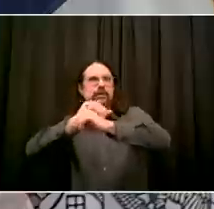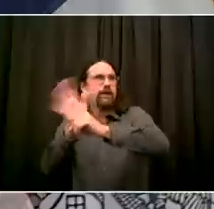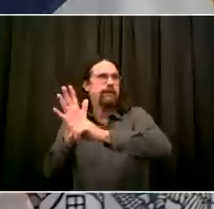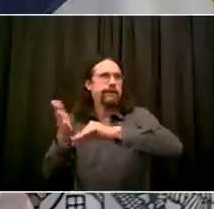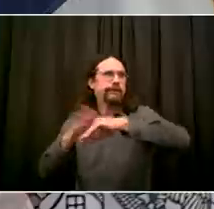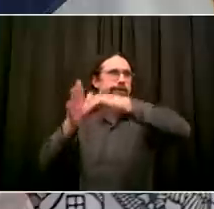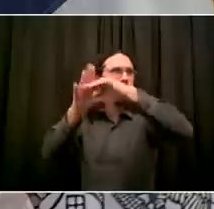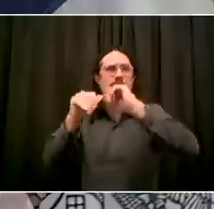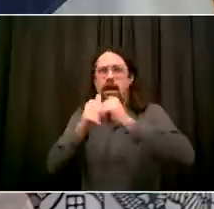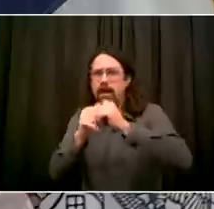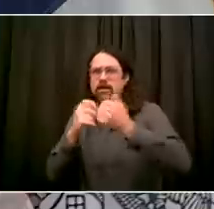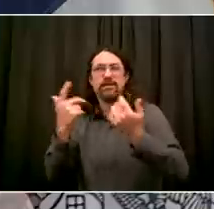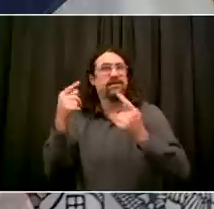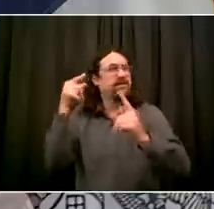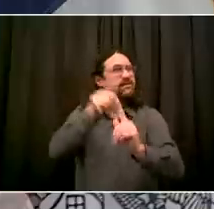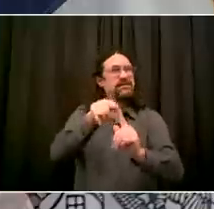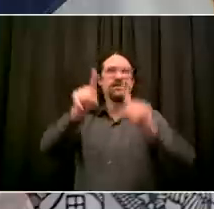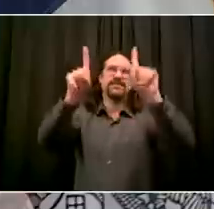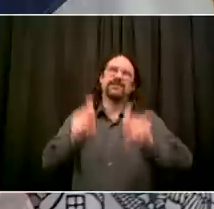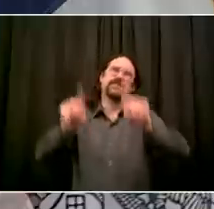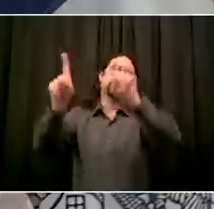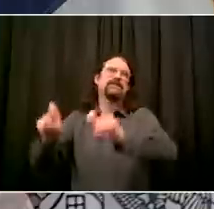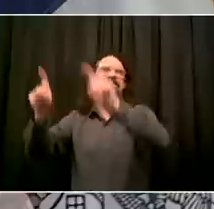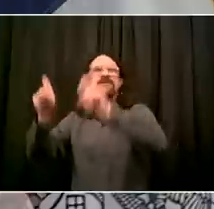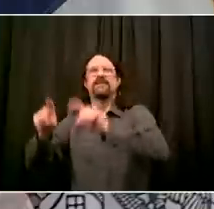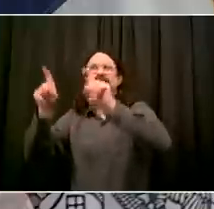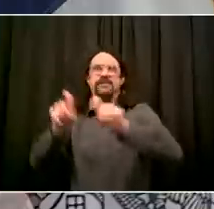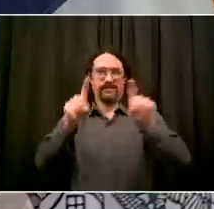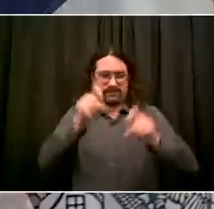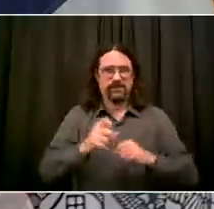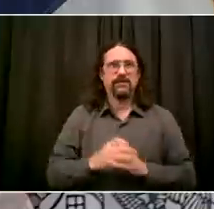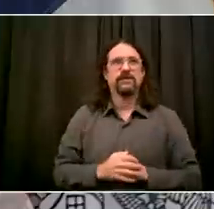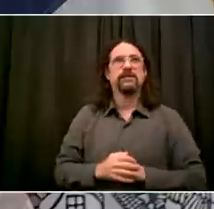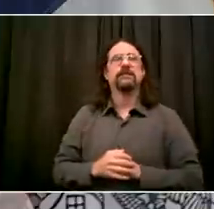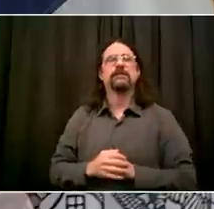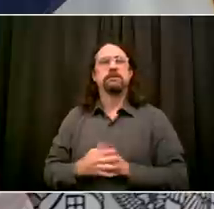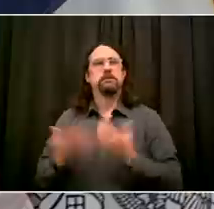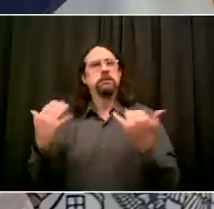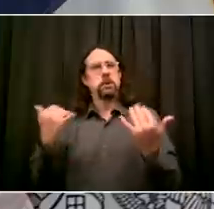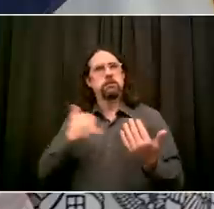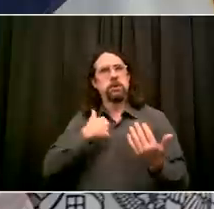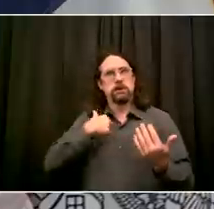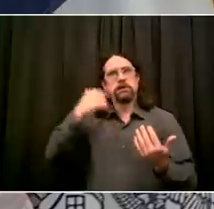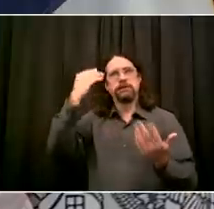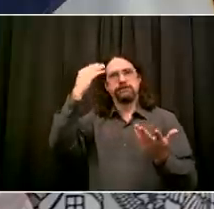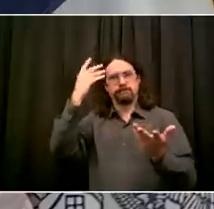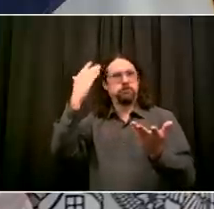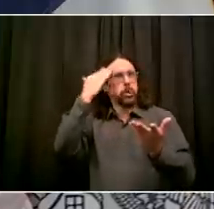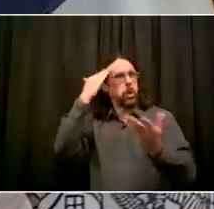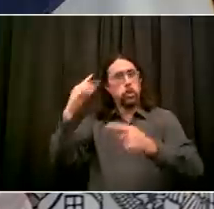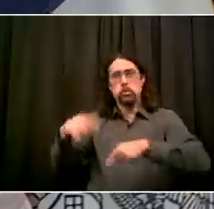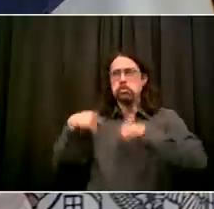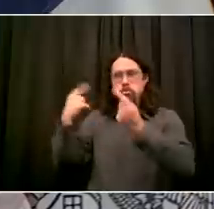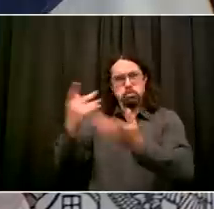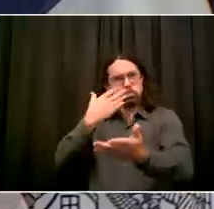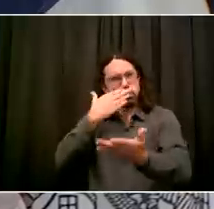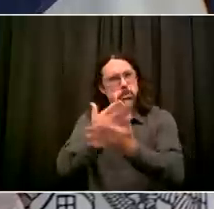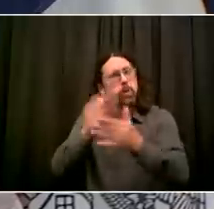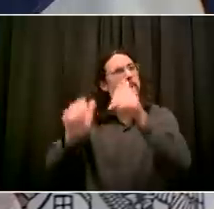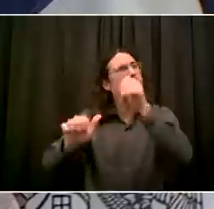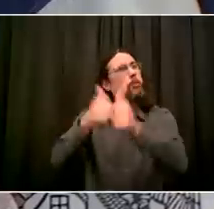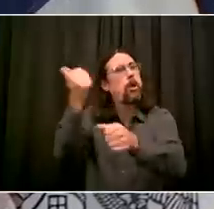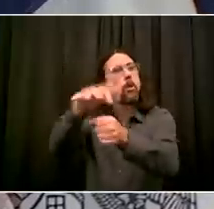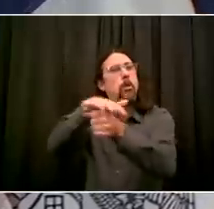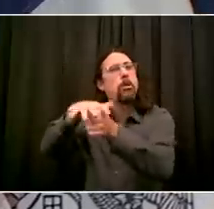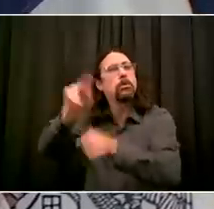and time again. These realities should be great advantages as we fight back these specific problems in specific areas. But again, it